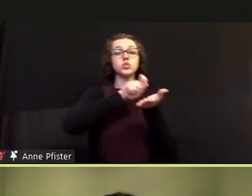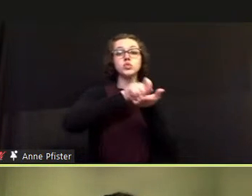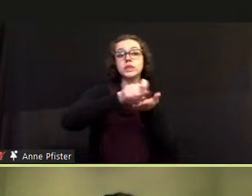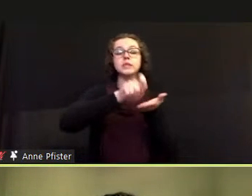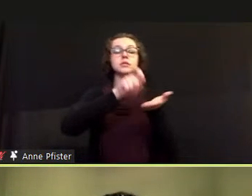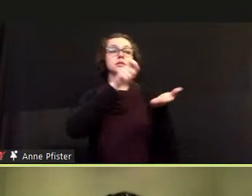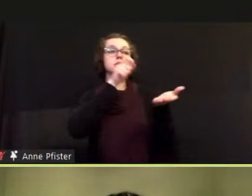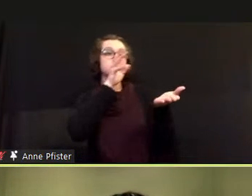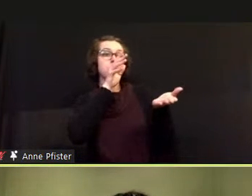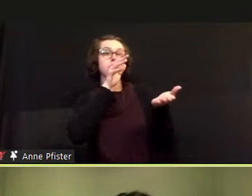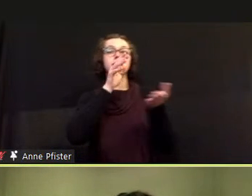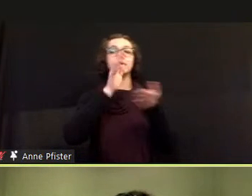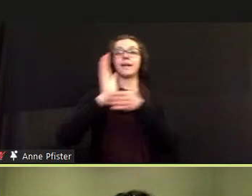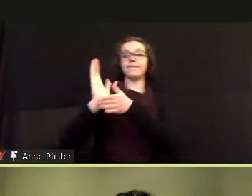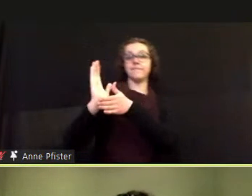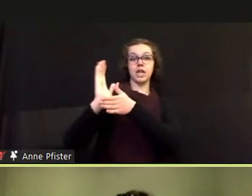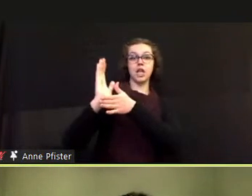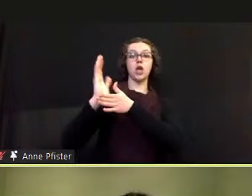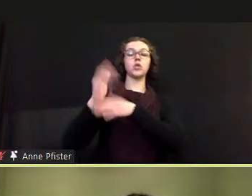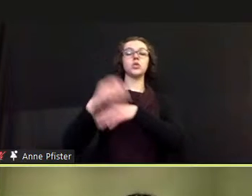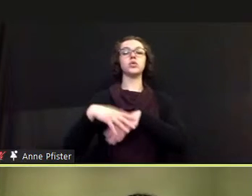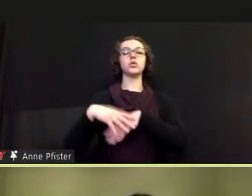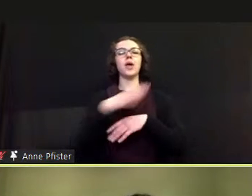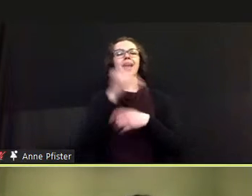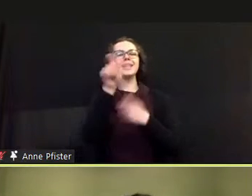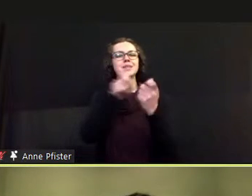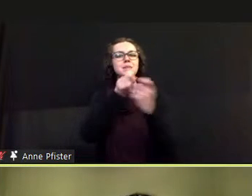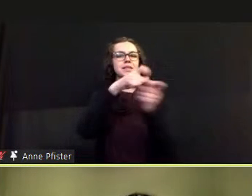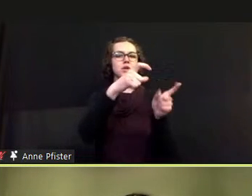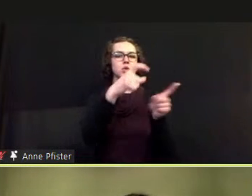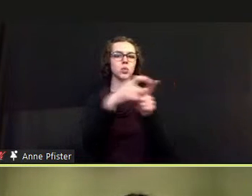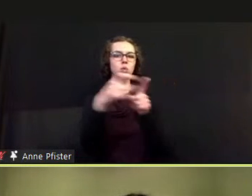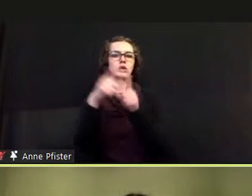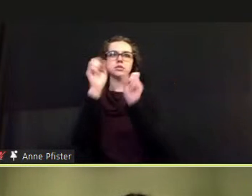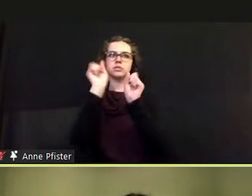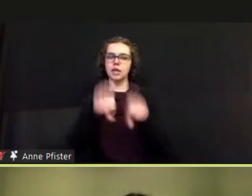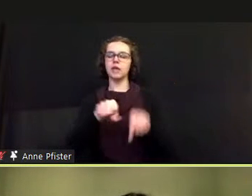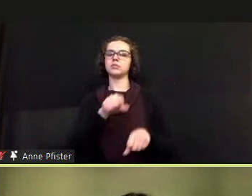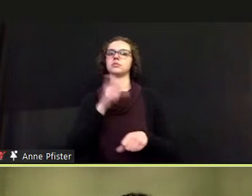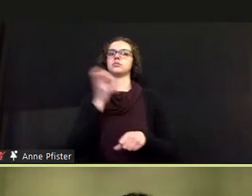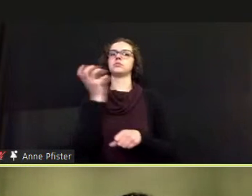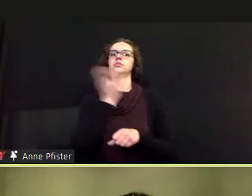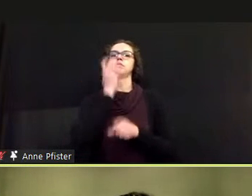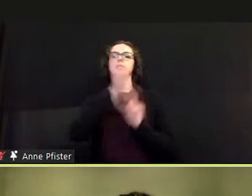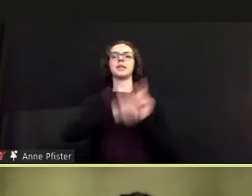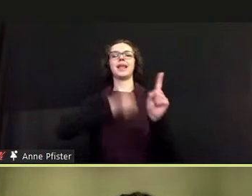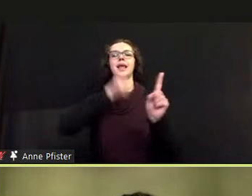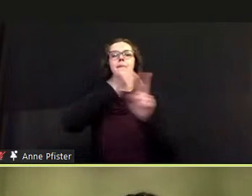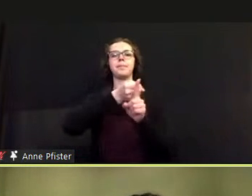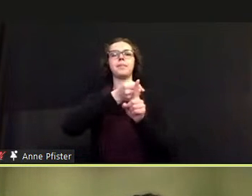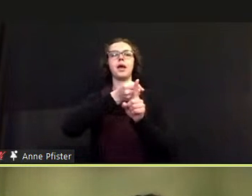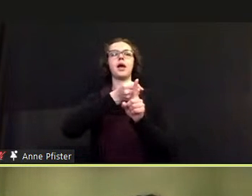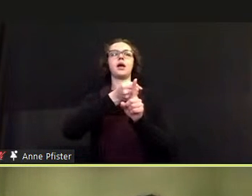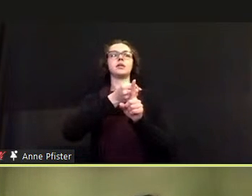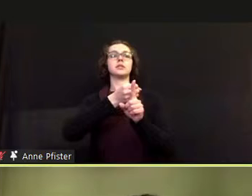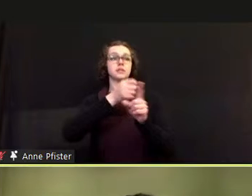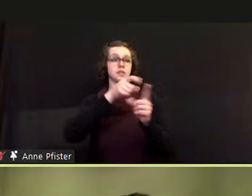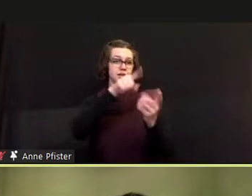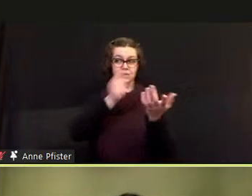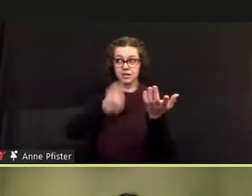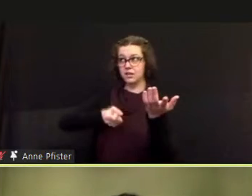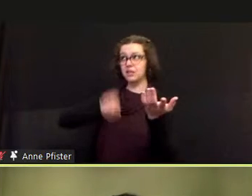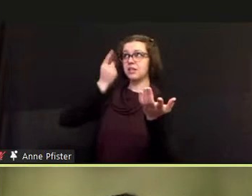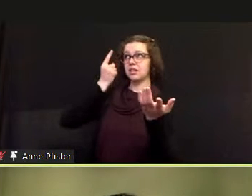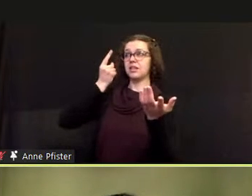through video, and even the specific wording can greatly impact how understandable those waivers are. And